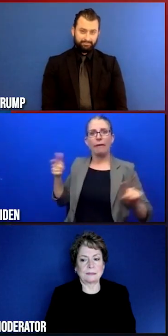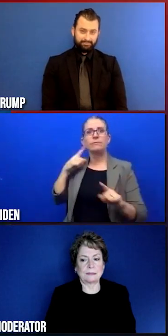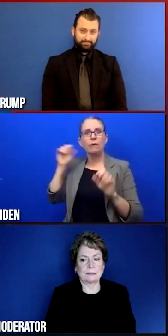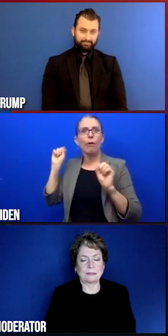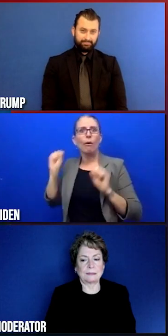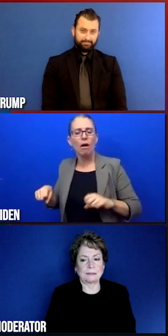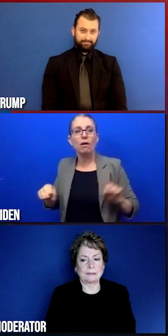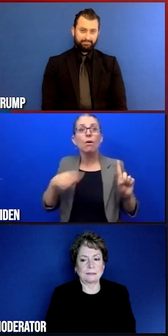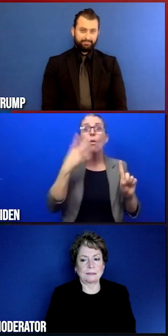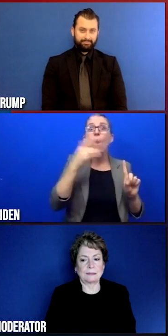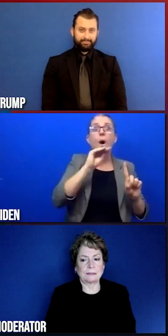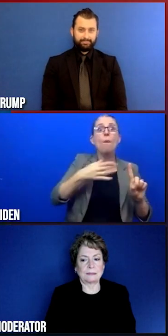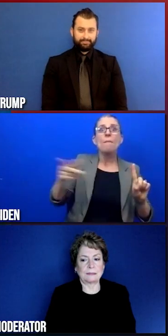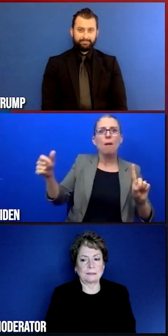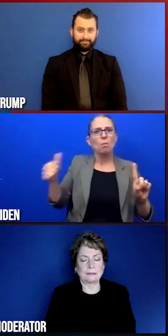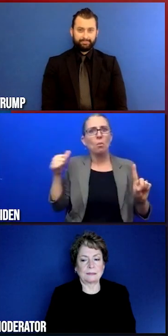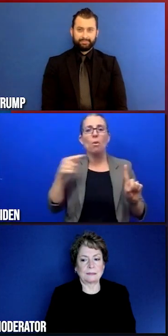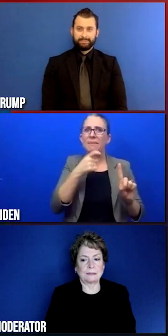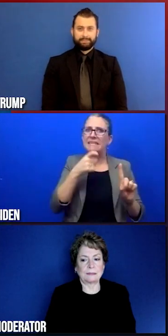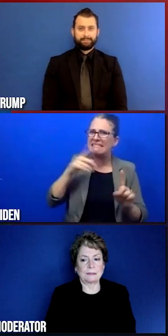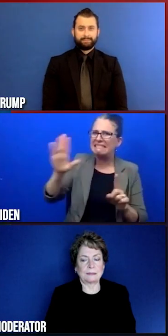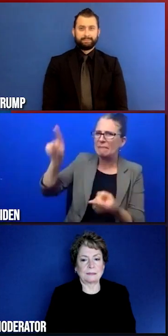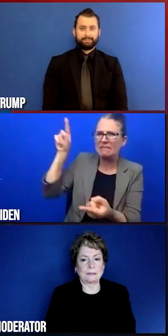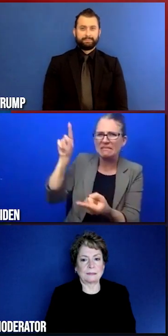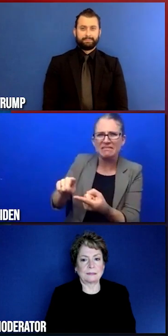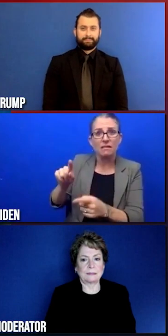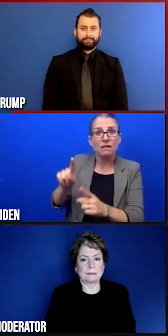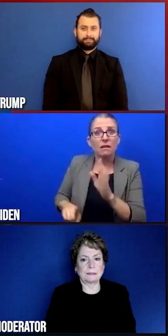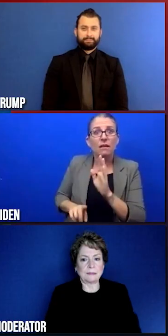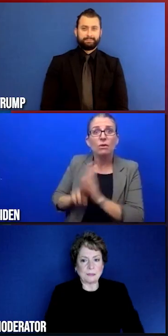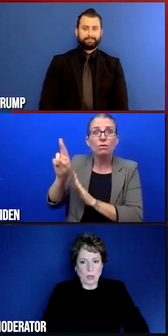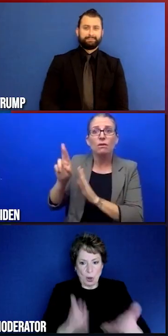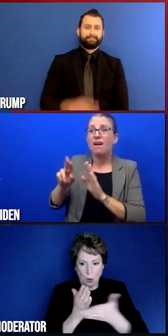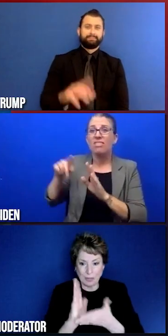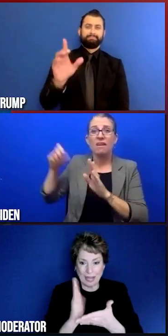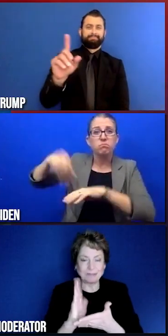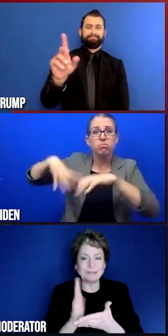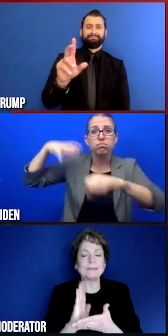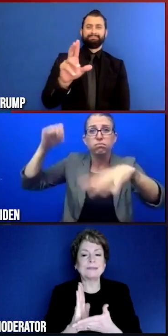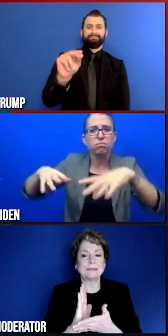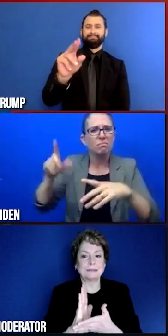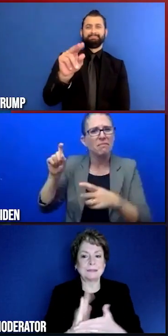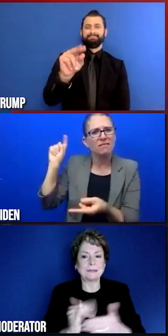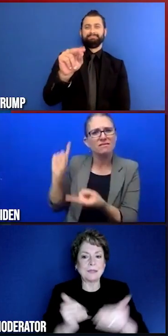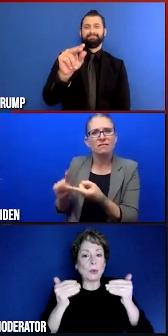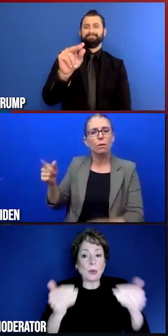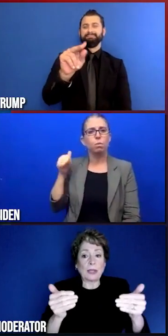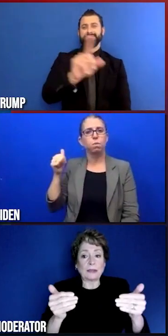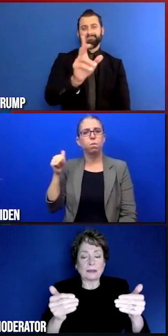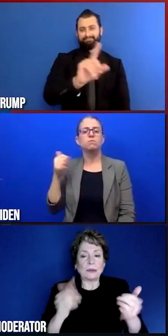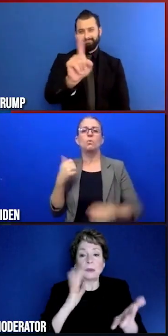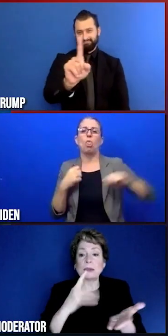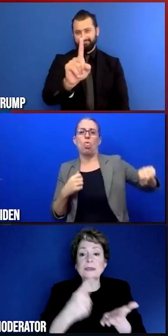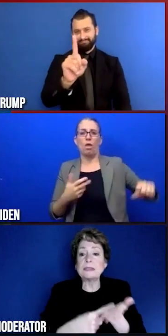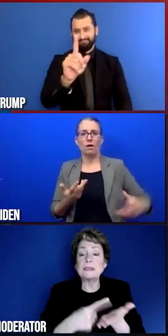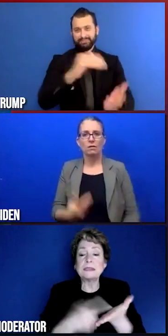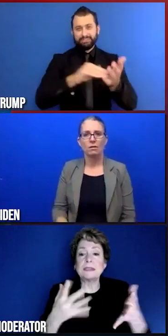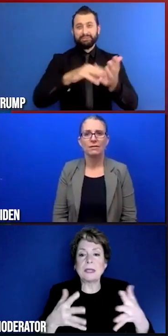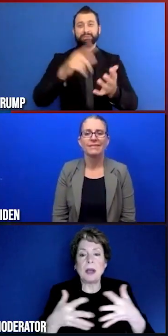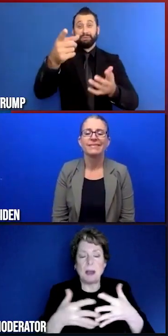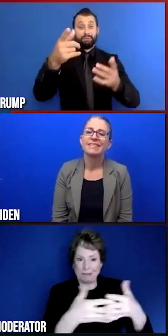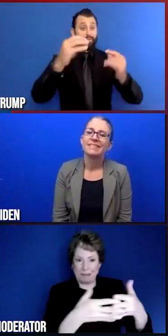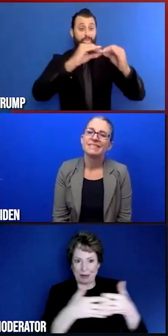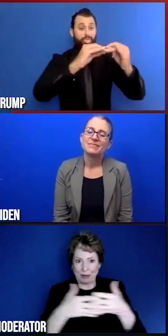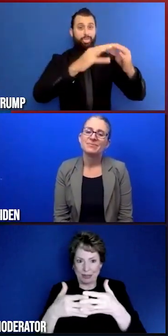wouldn't meet with us. All right, and it didn't move happen. on. Let's move on and talk about American families. He left me a mess, Kristen. President Trump, okay, we do they need to move on. left